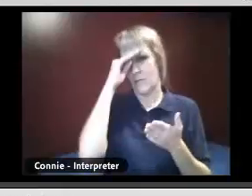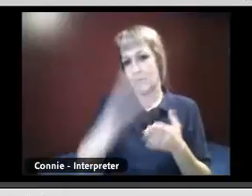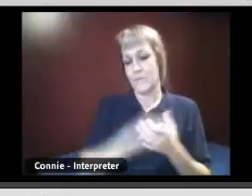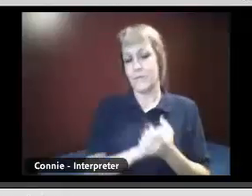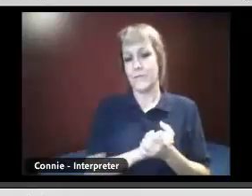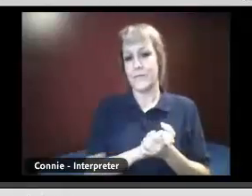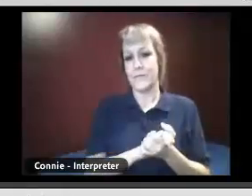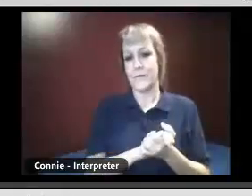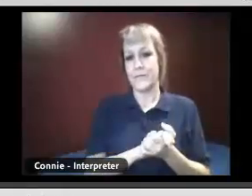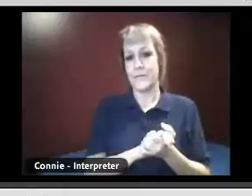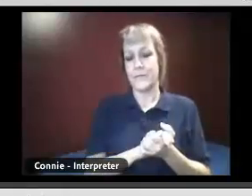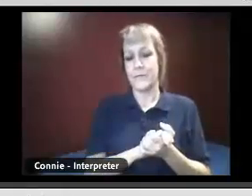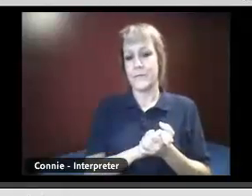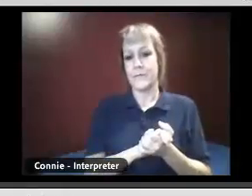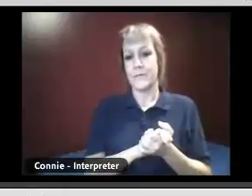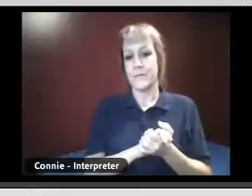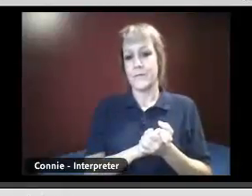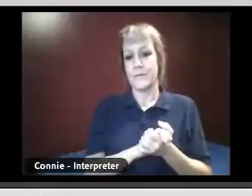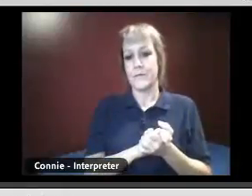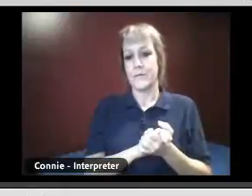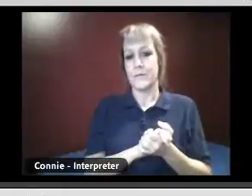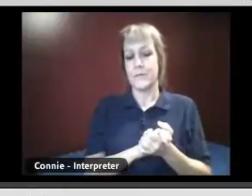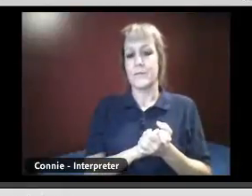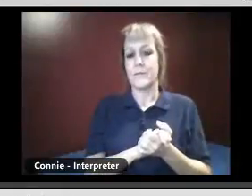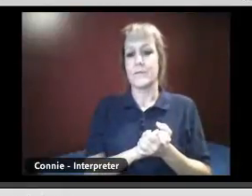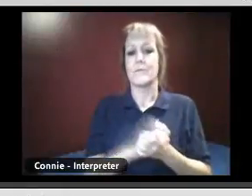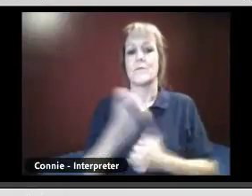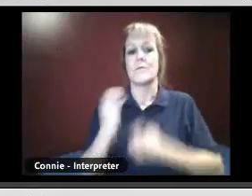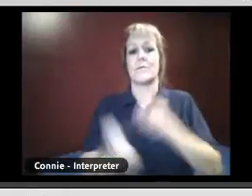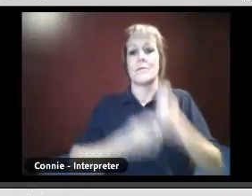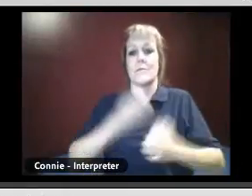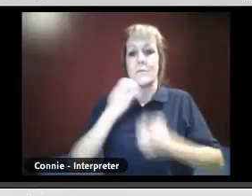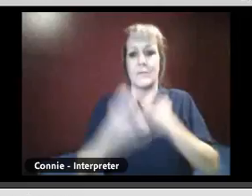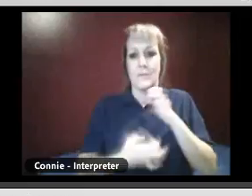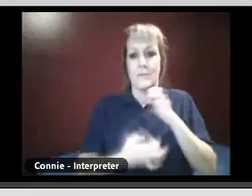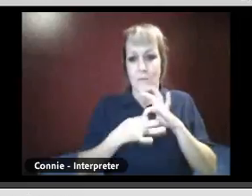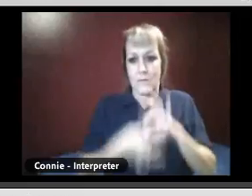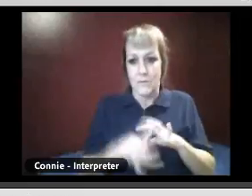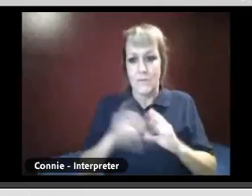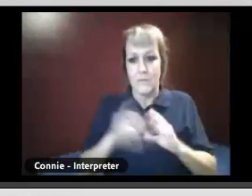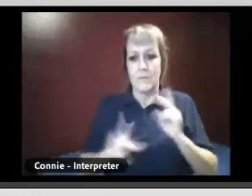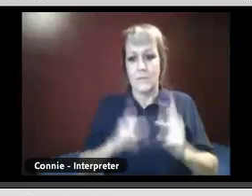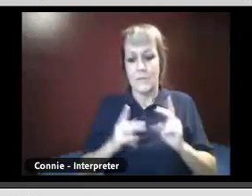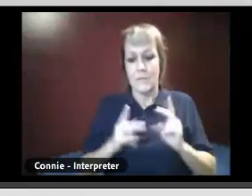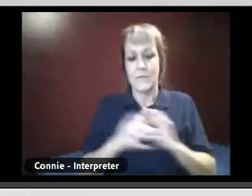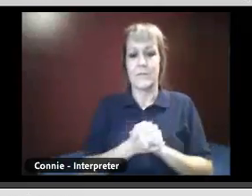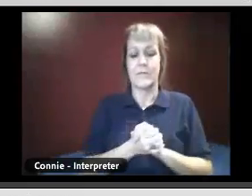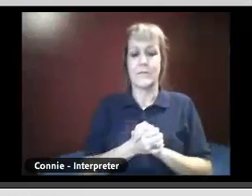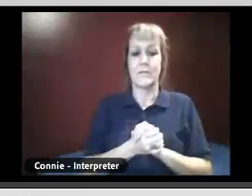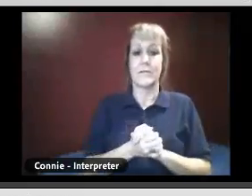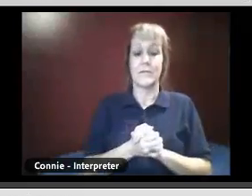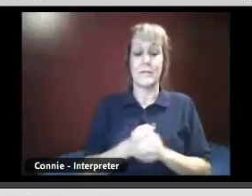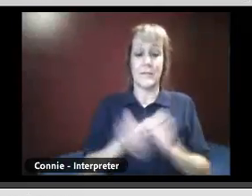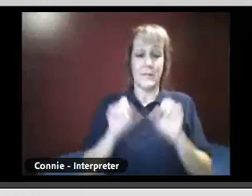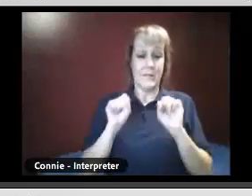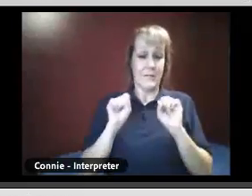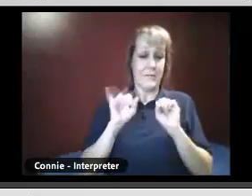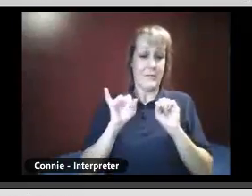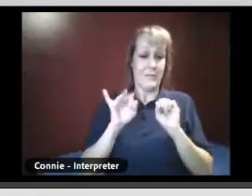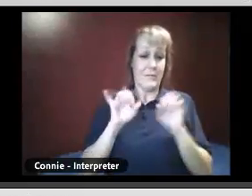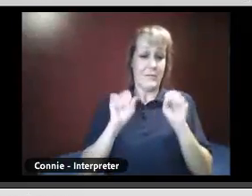because we are so emotion based. But boy, if you can learn how